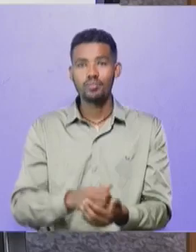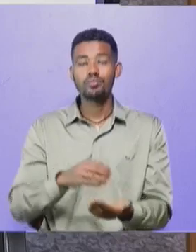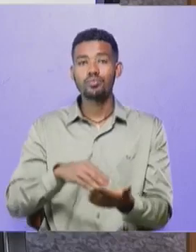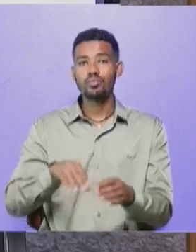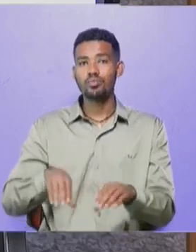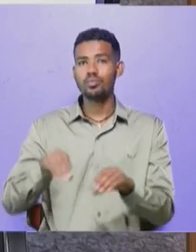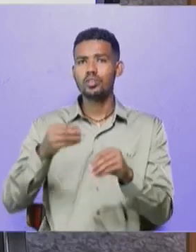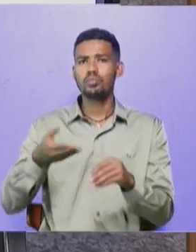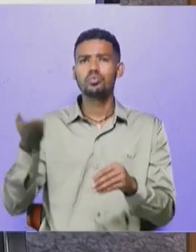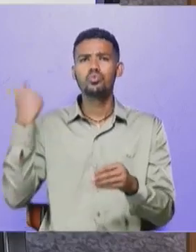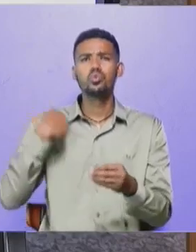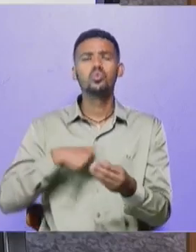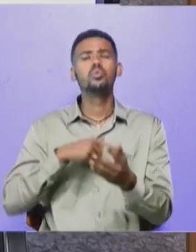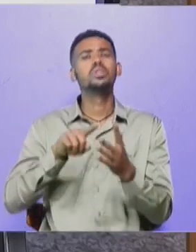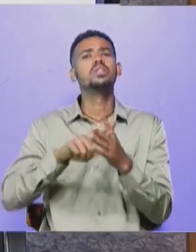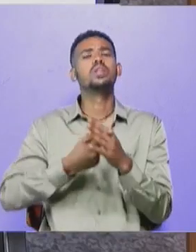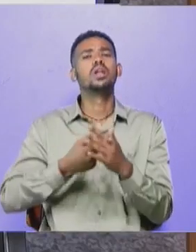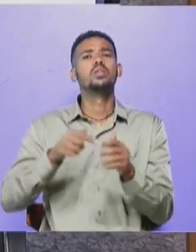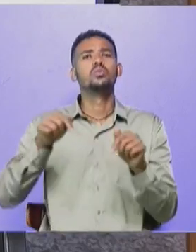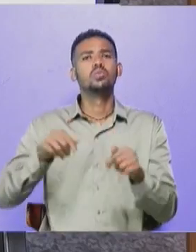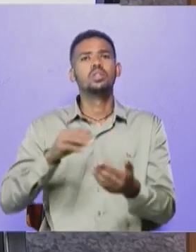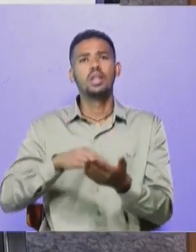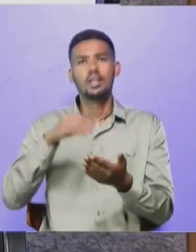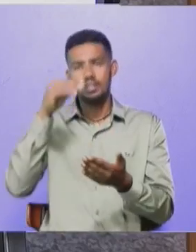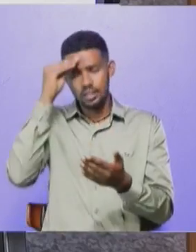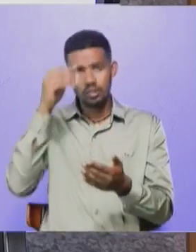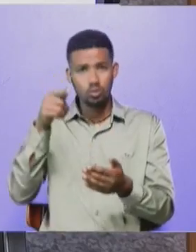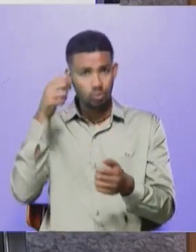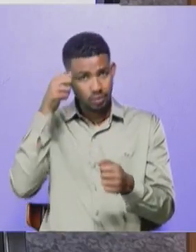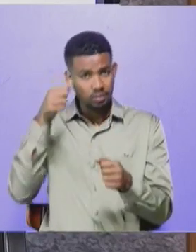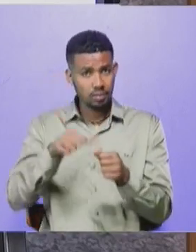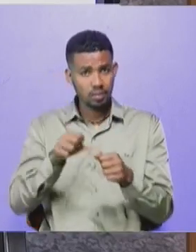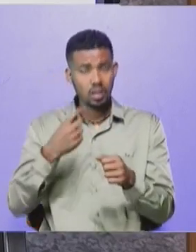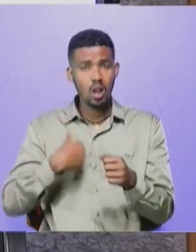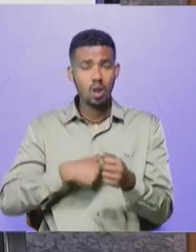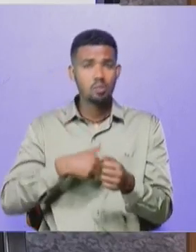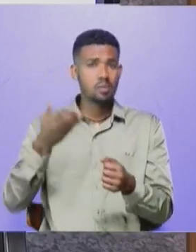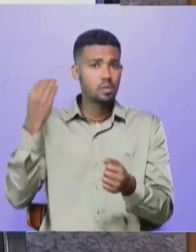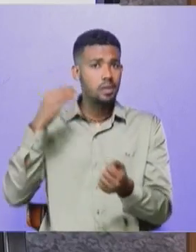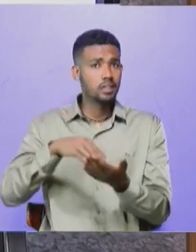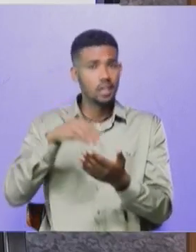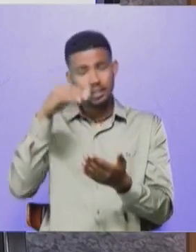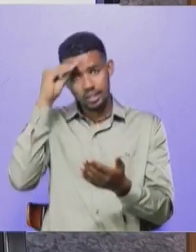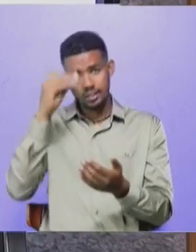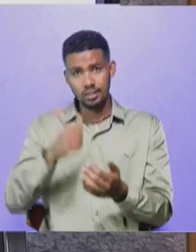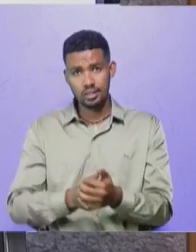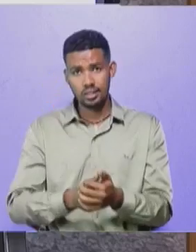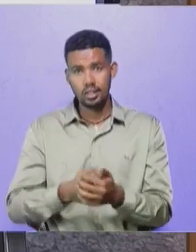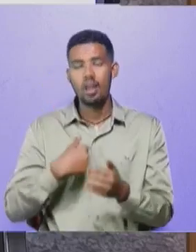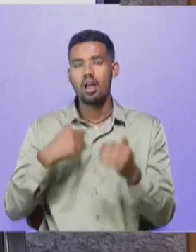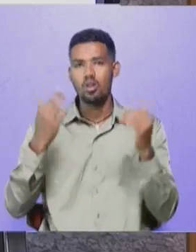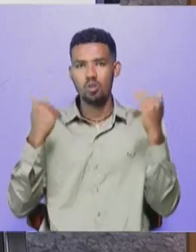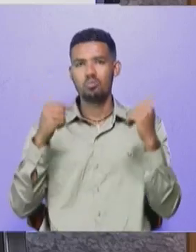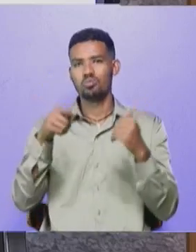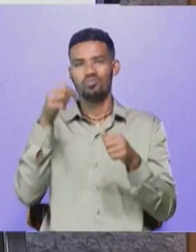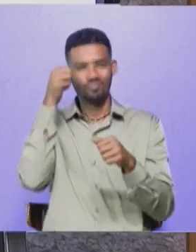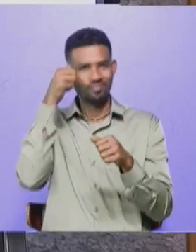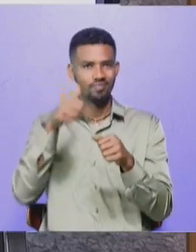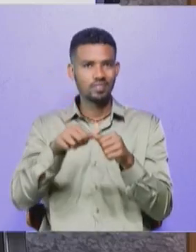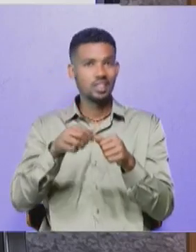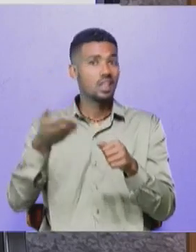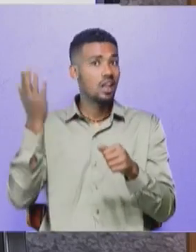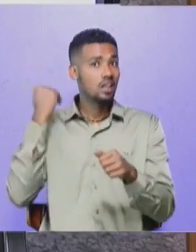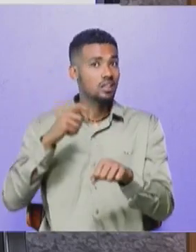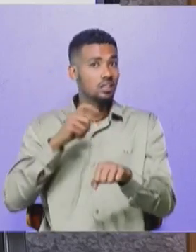Students, before we start today's lesson, do you remember our previous lesson? I hope you are. Last